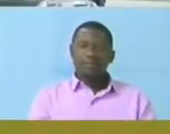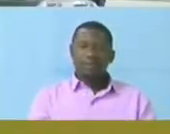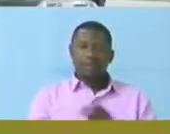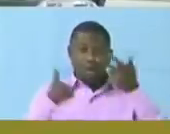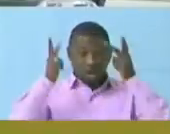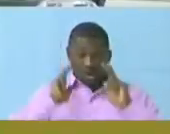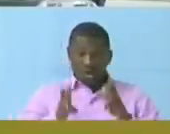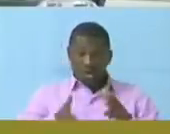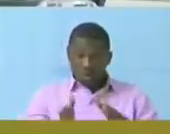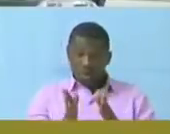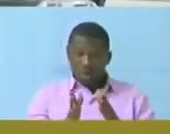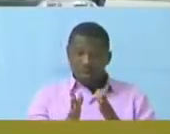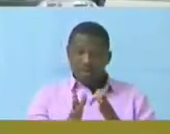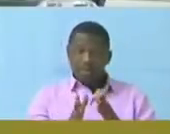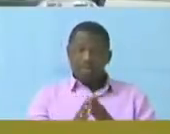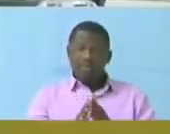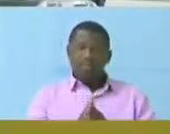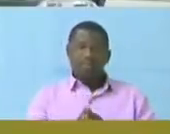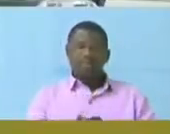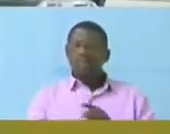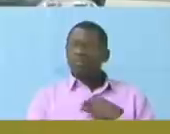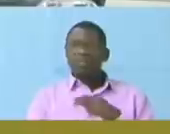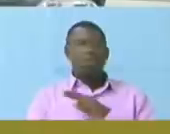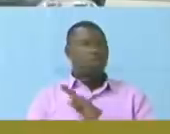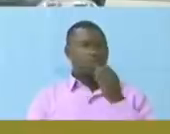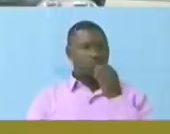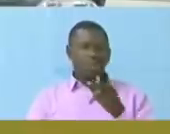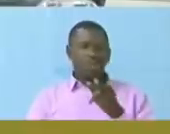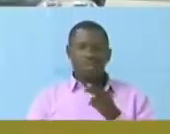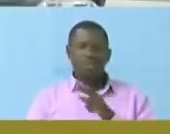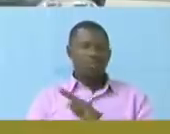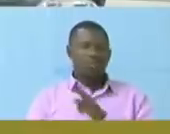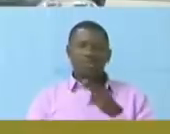Well, I will not say unlawfully.